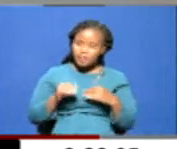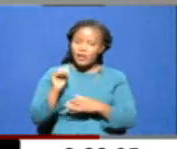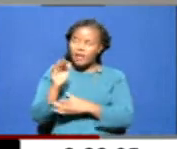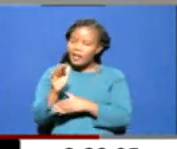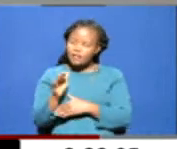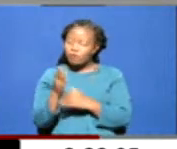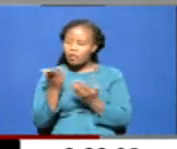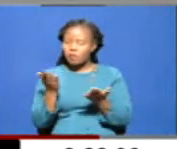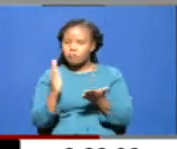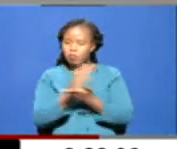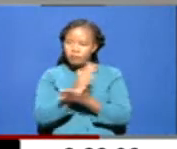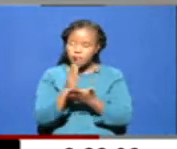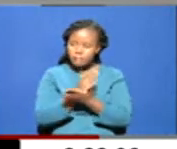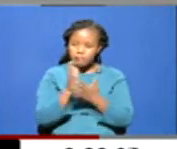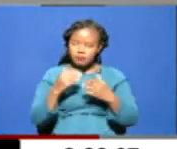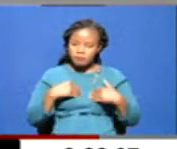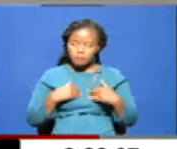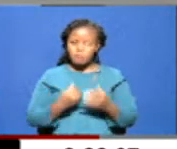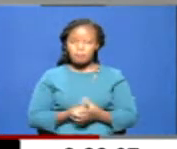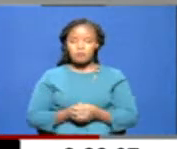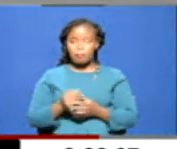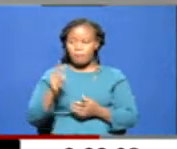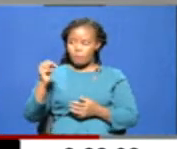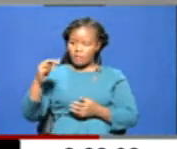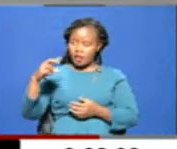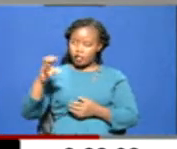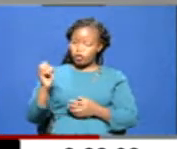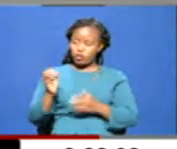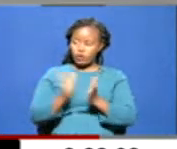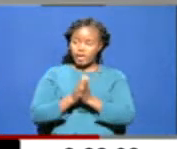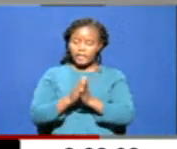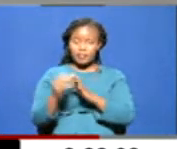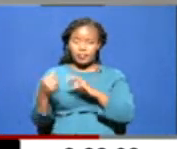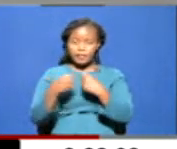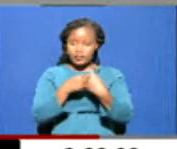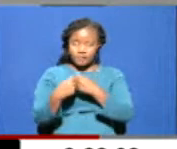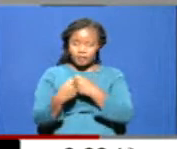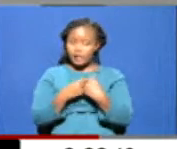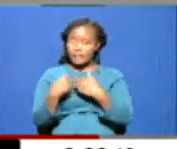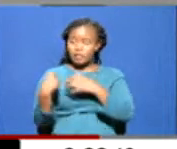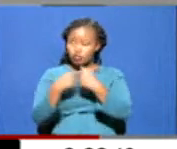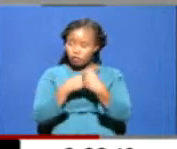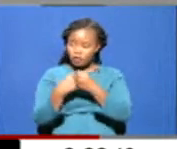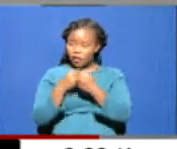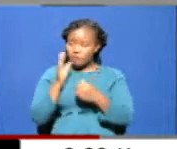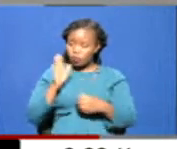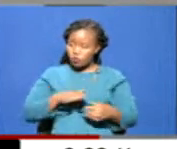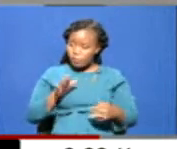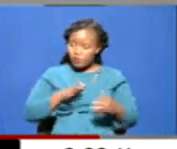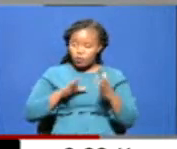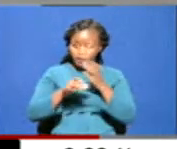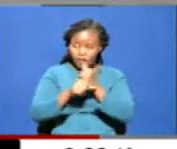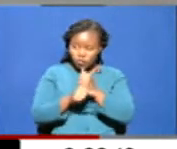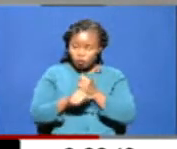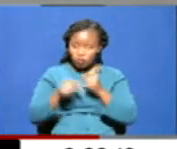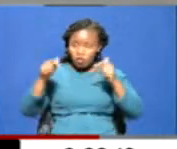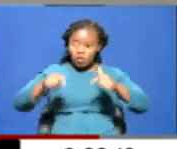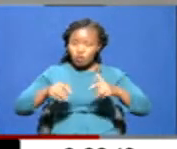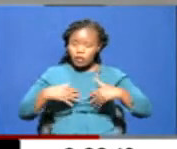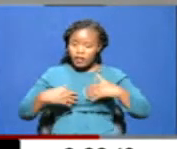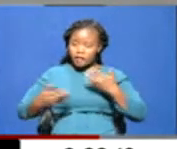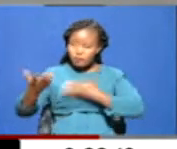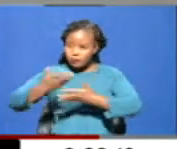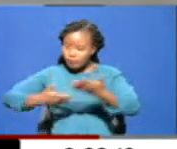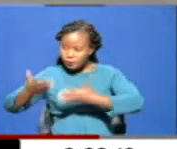services. An NGO christened the Challenge to Challenge Women organization Monday engaged community leaders drawn from